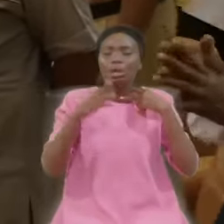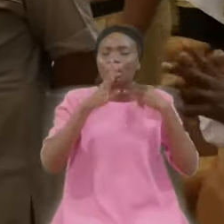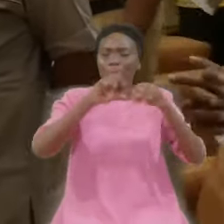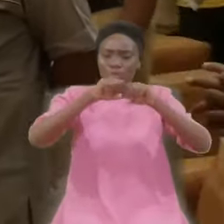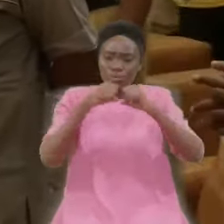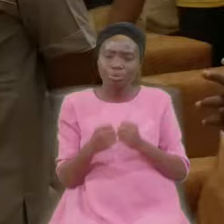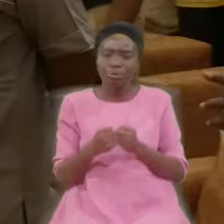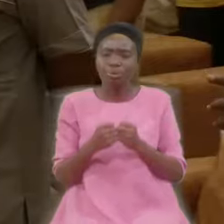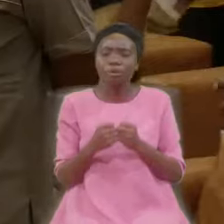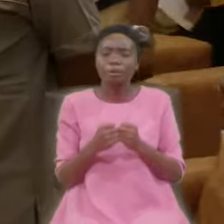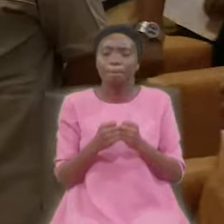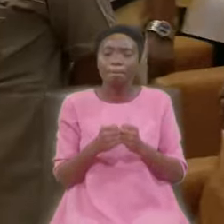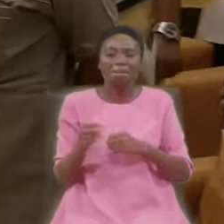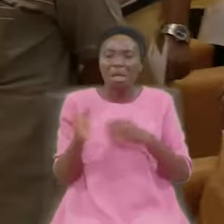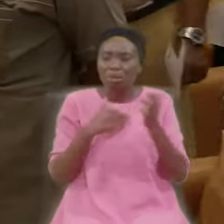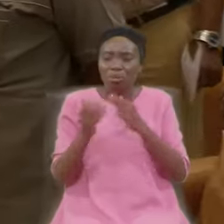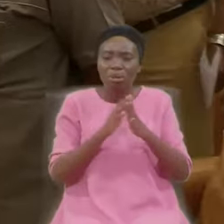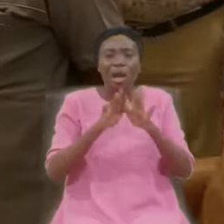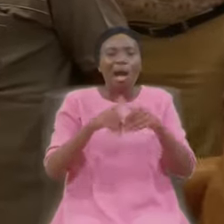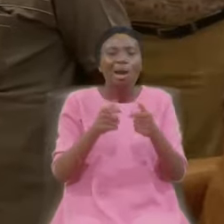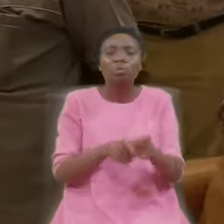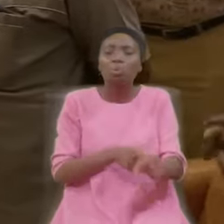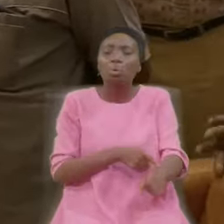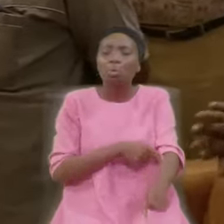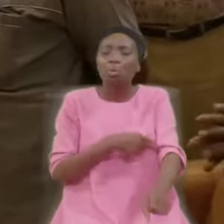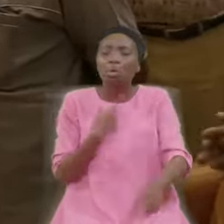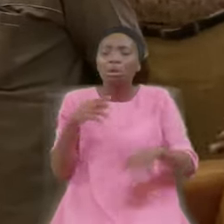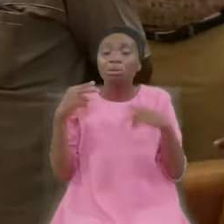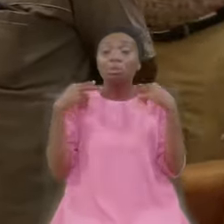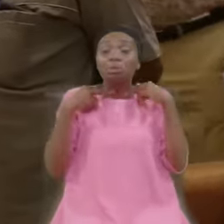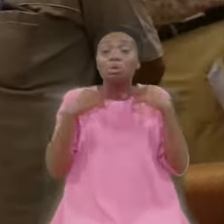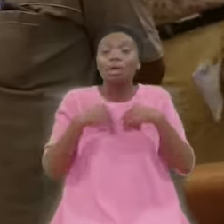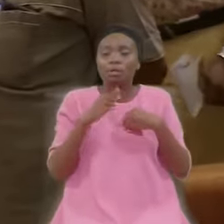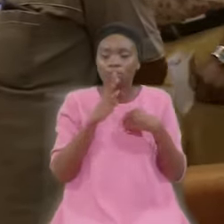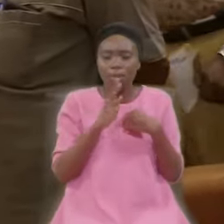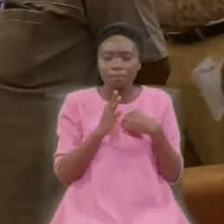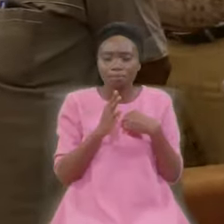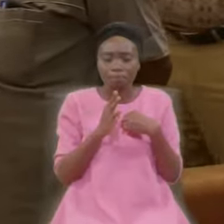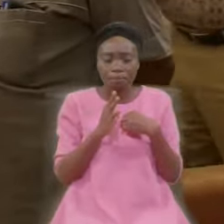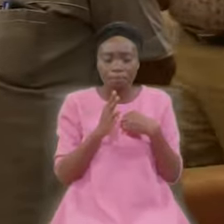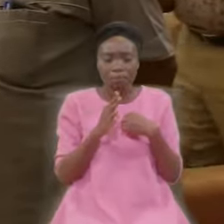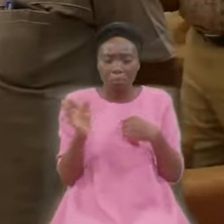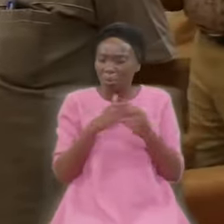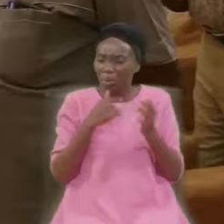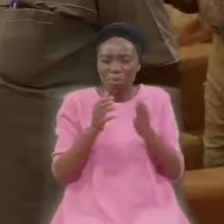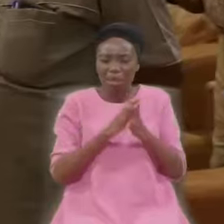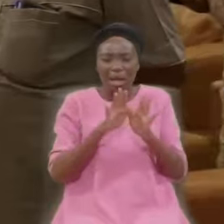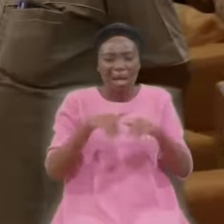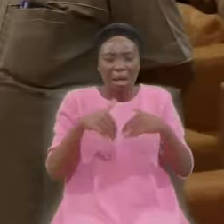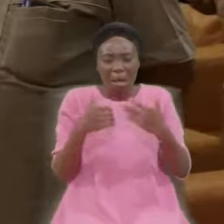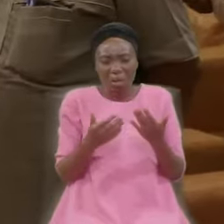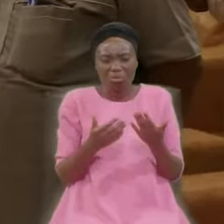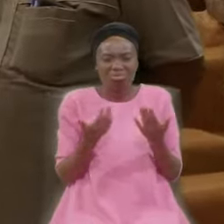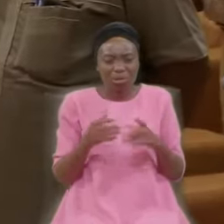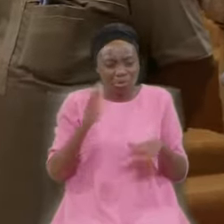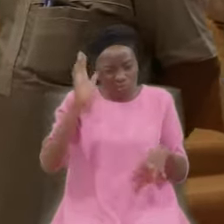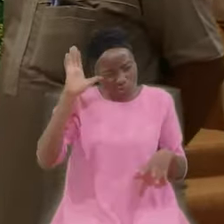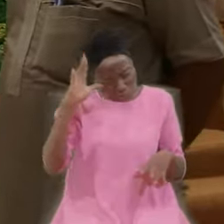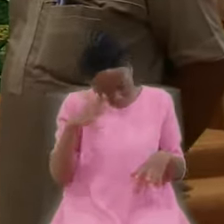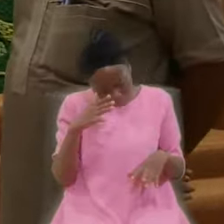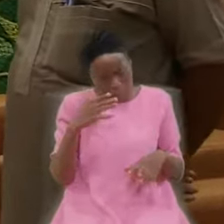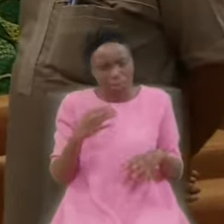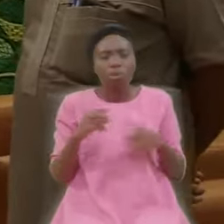broken. No matter how long the yokes have been, no matter how seemingly stubborn the